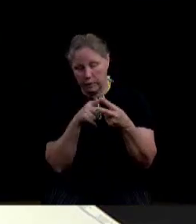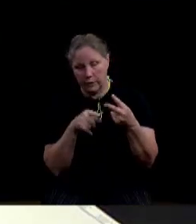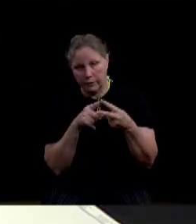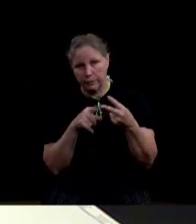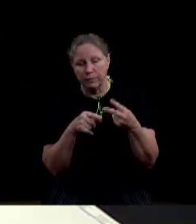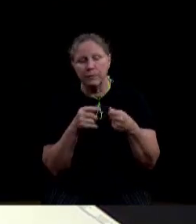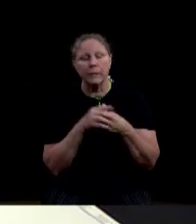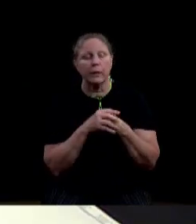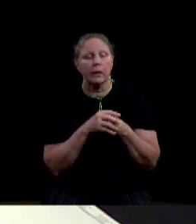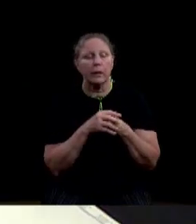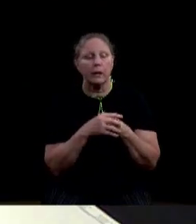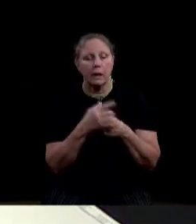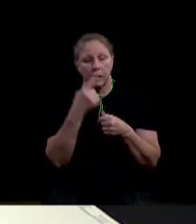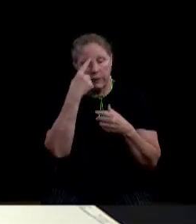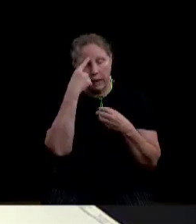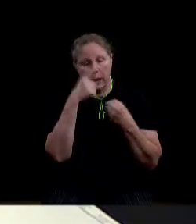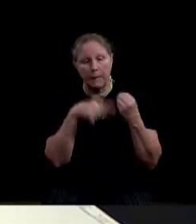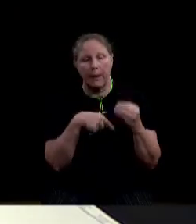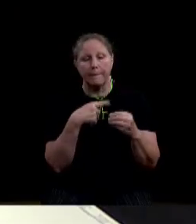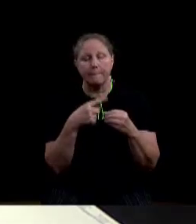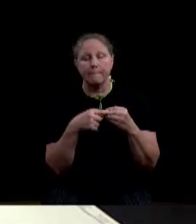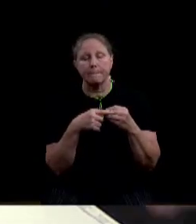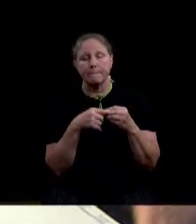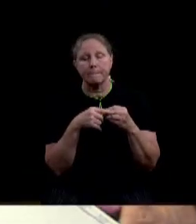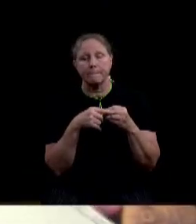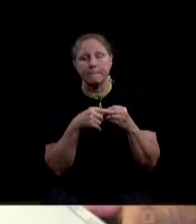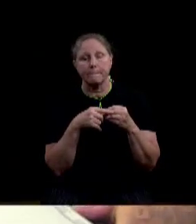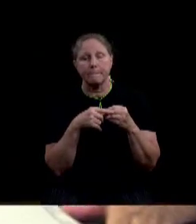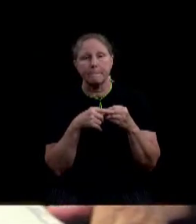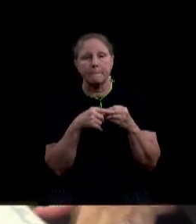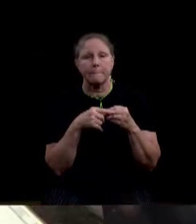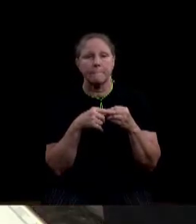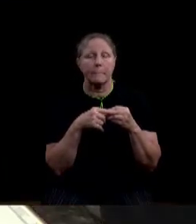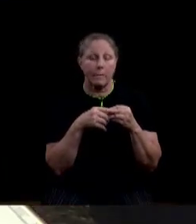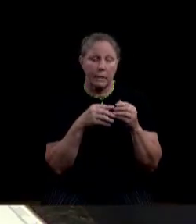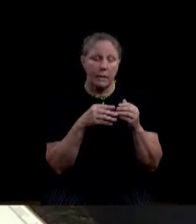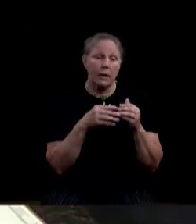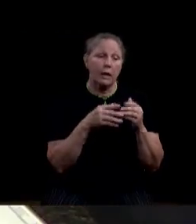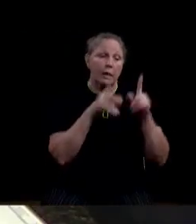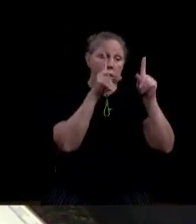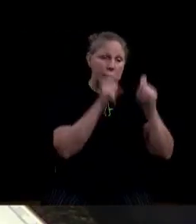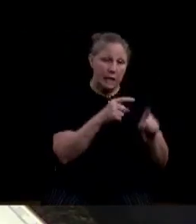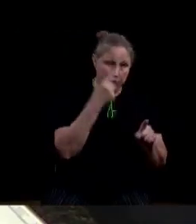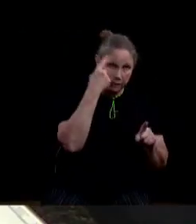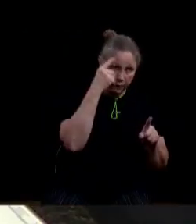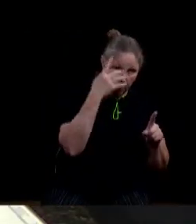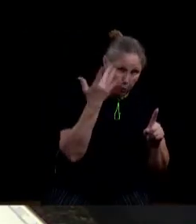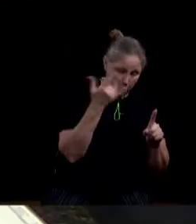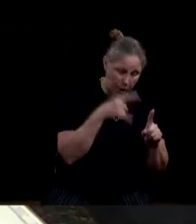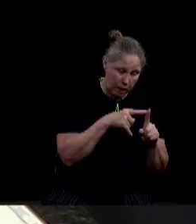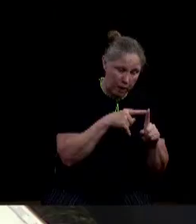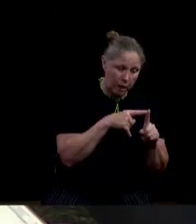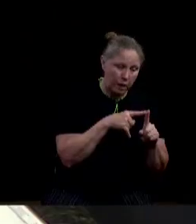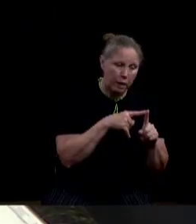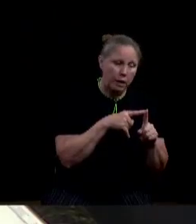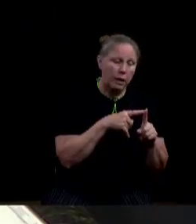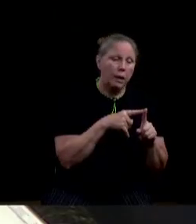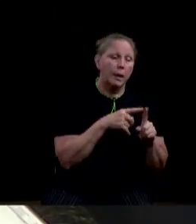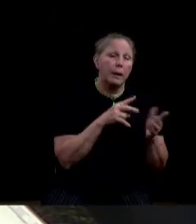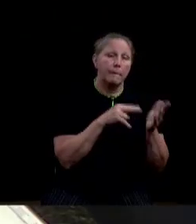in general, why tests are being done, someone presents with symptoms, a situation